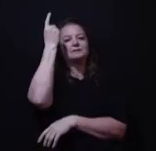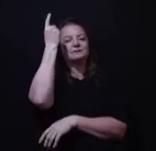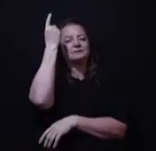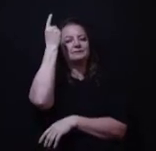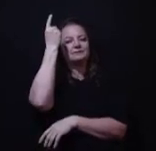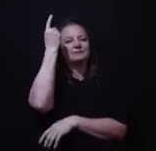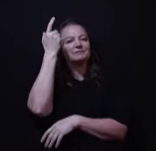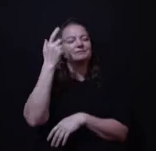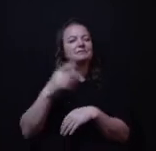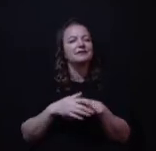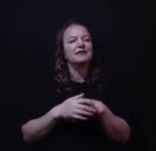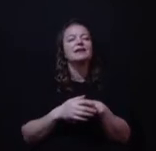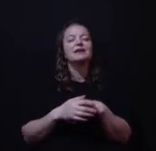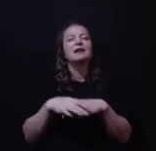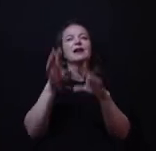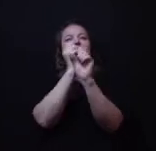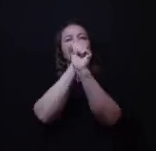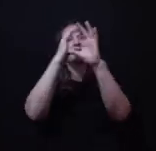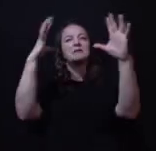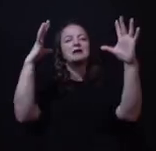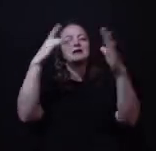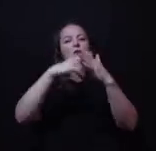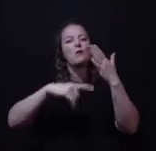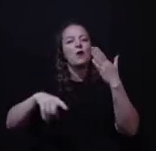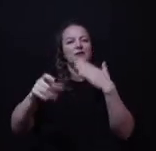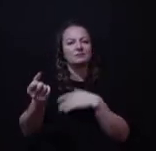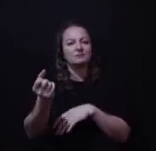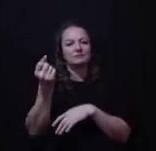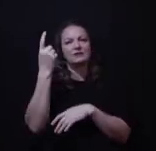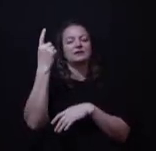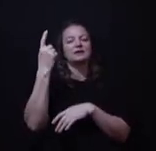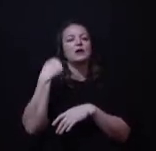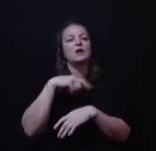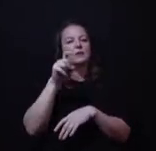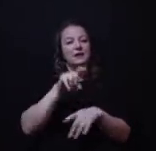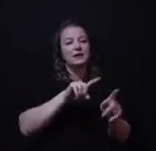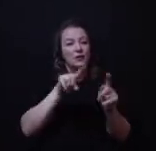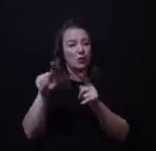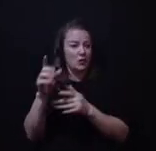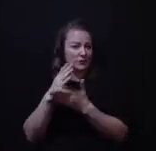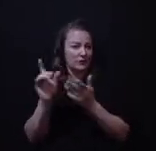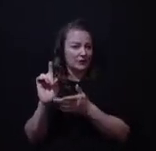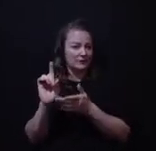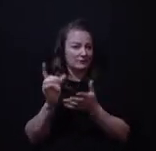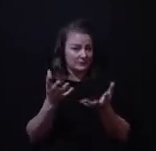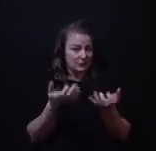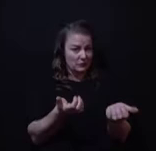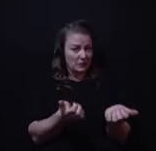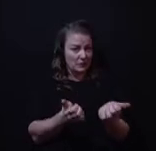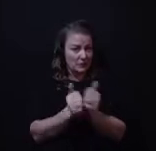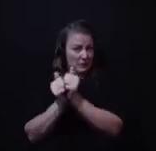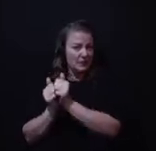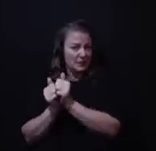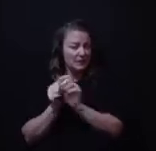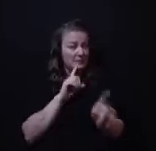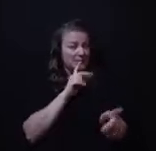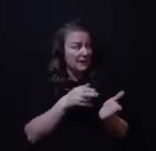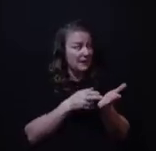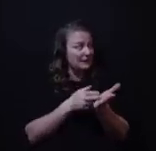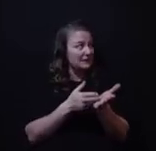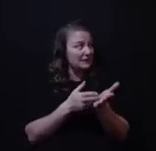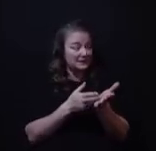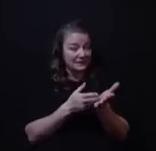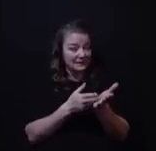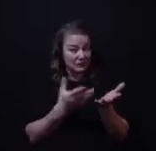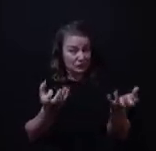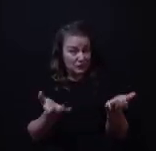To give you a picture of what clicked, I need to take you somewhere. Will y'all come with me? No, this is really audience participation. Will you